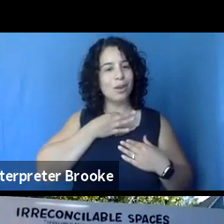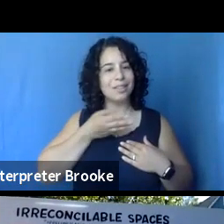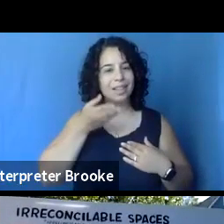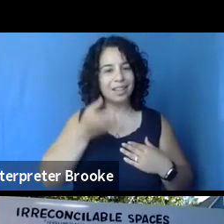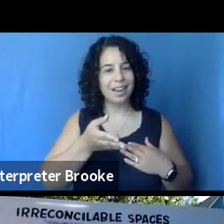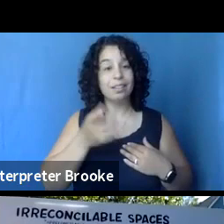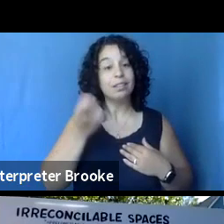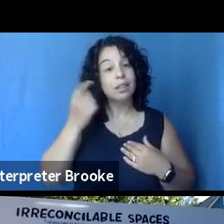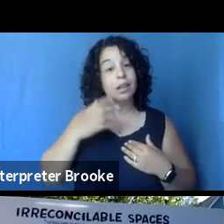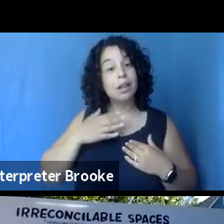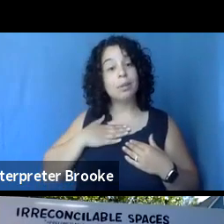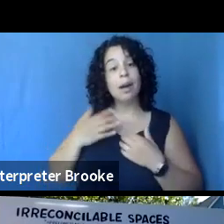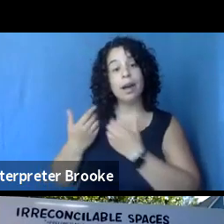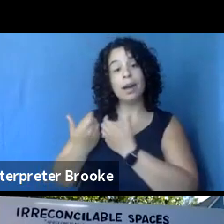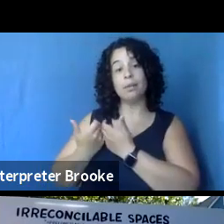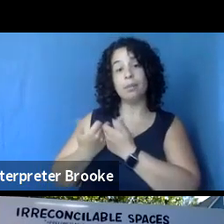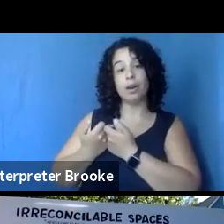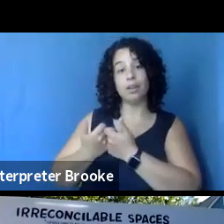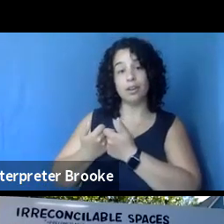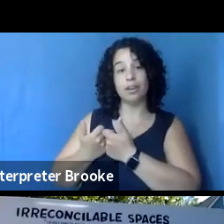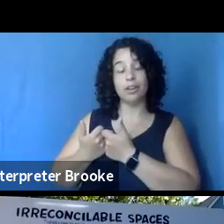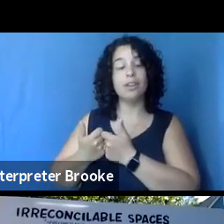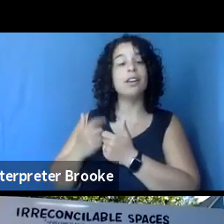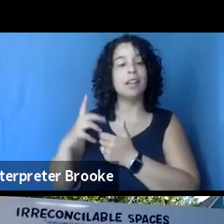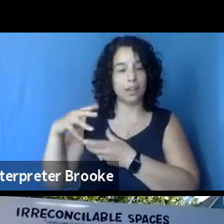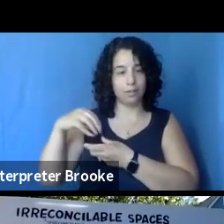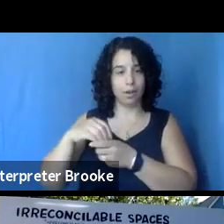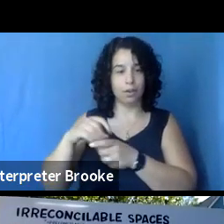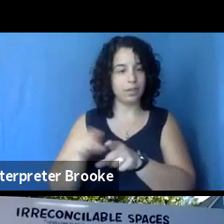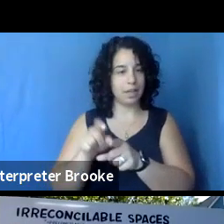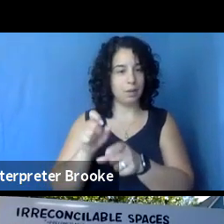language. Their name is Jonathan Paradox.